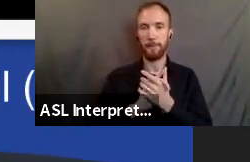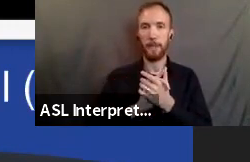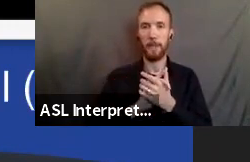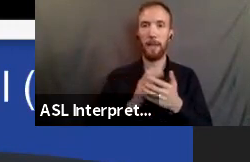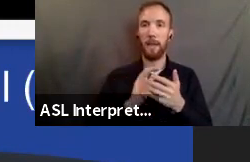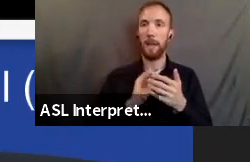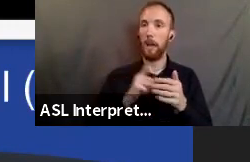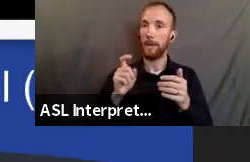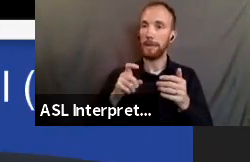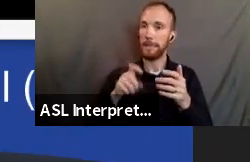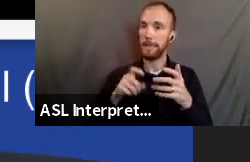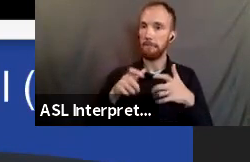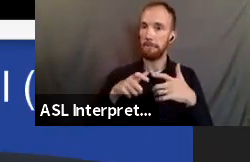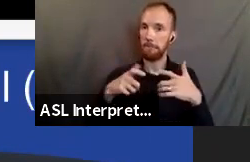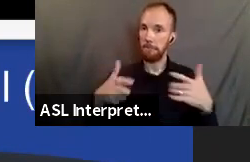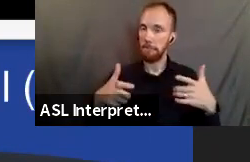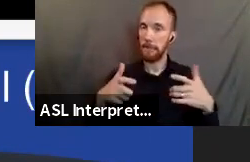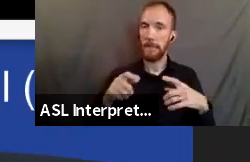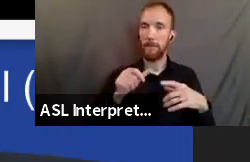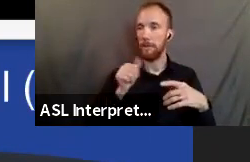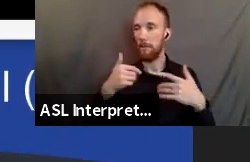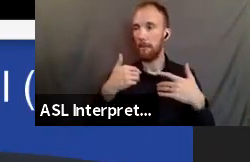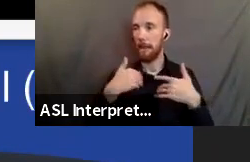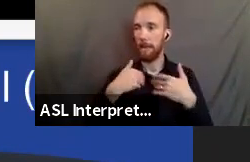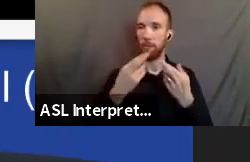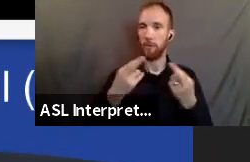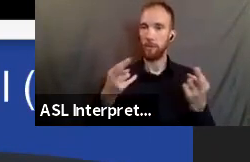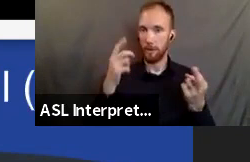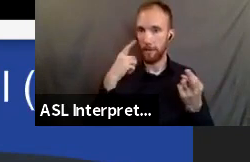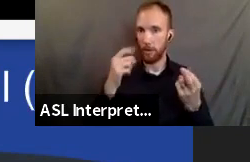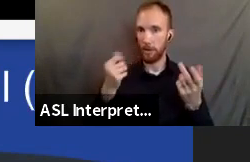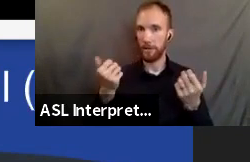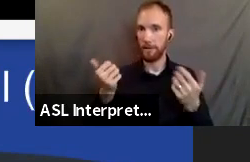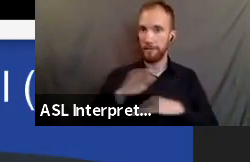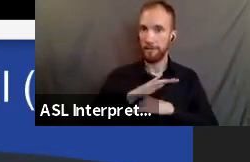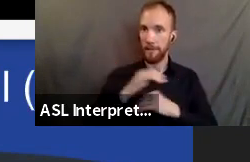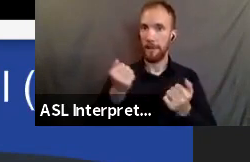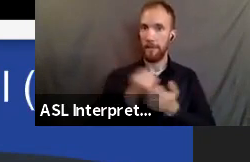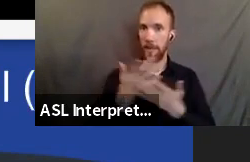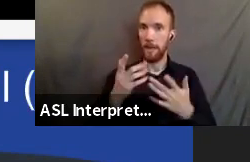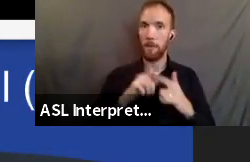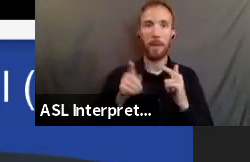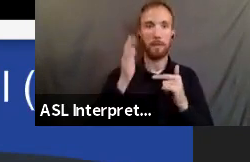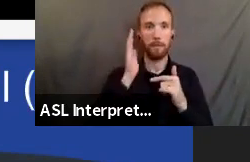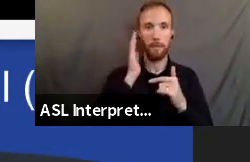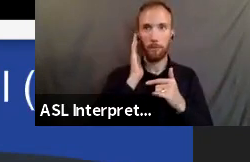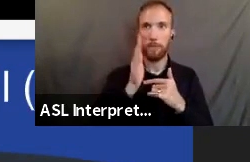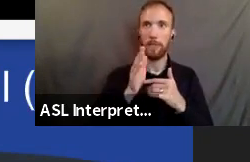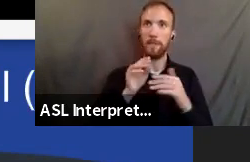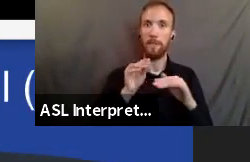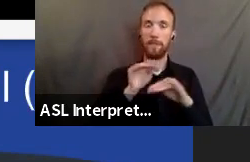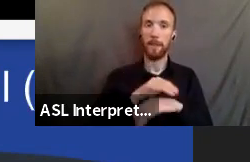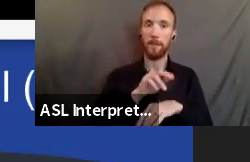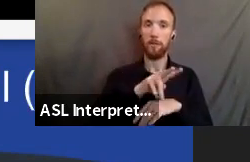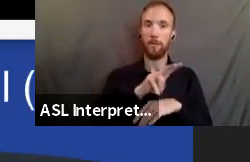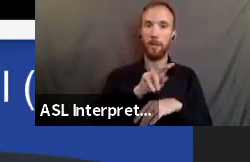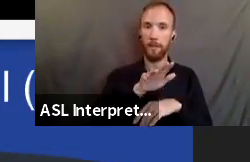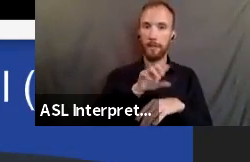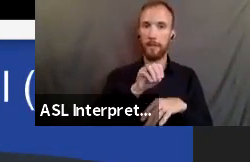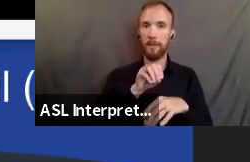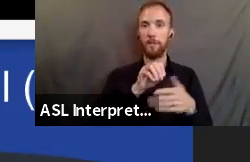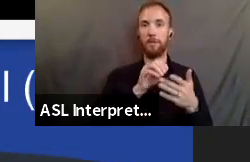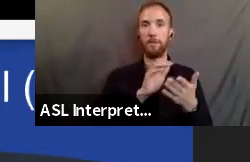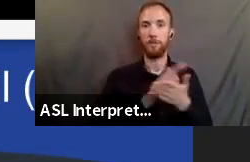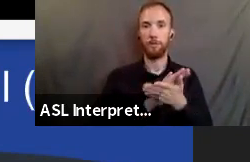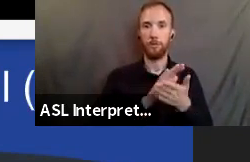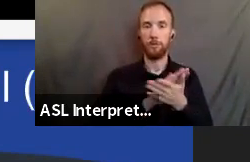great and we do not have the resources to cure them all but this this budget will touch over 250 schools and over 91 000 students thank